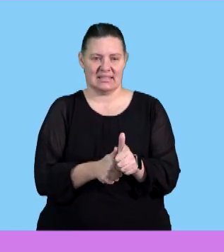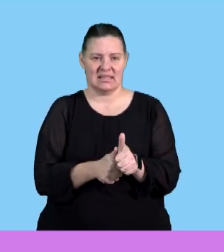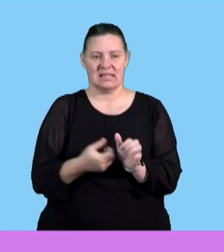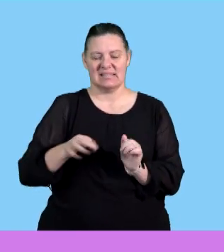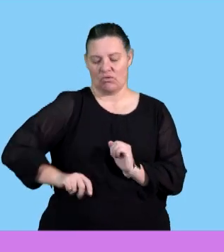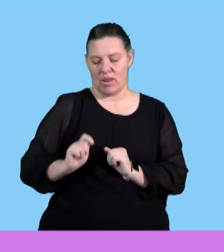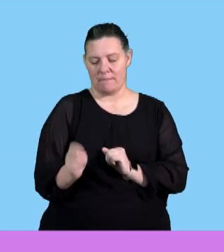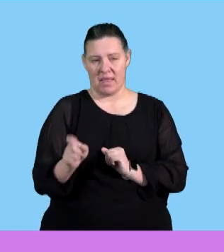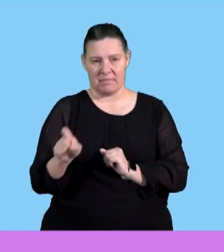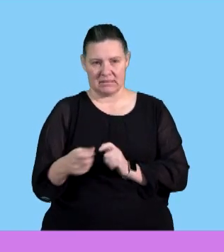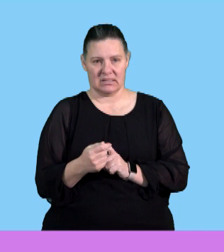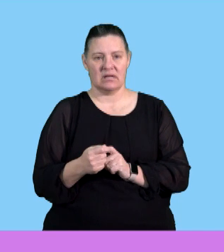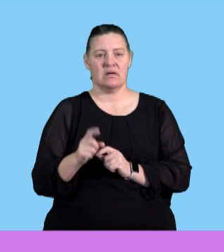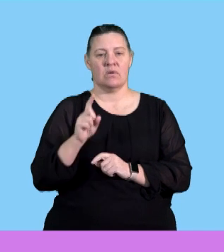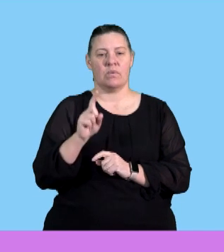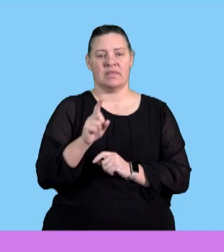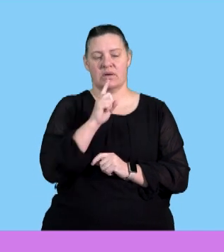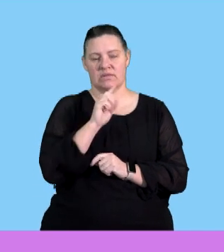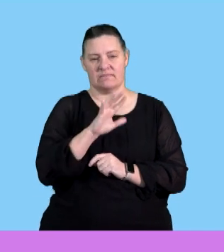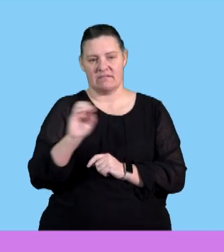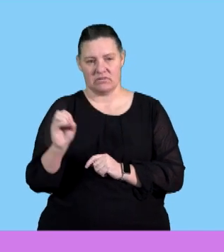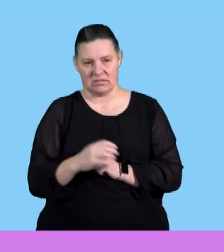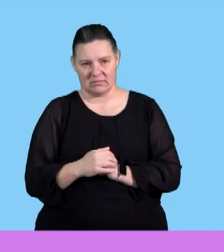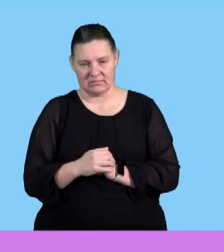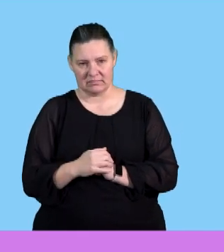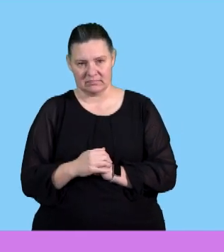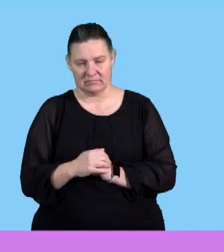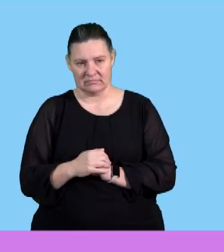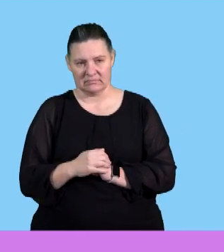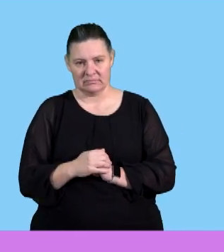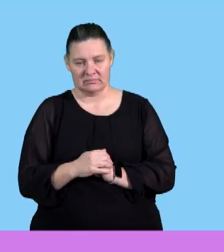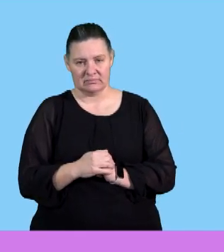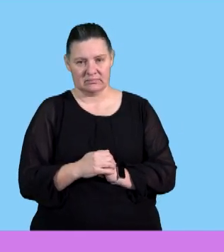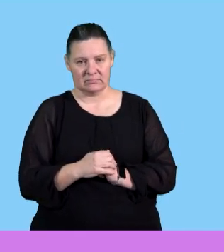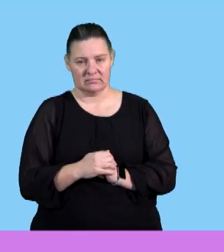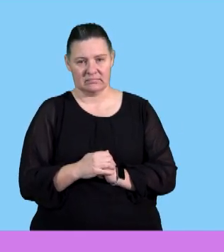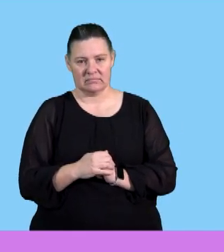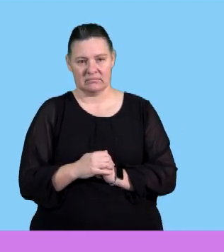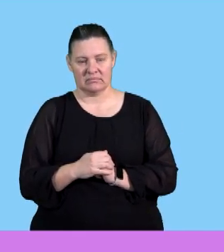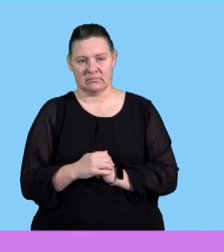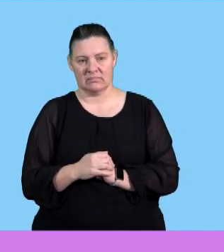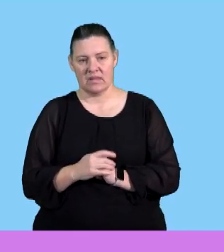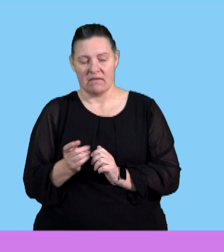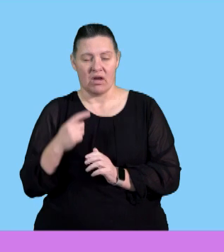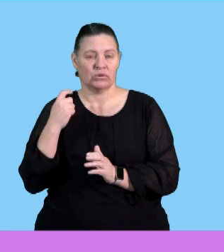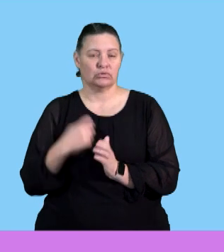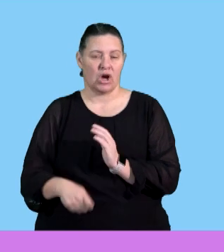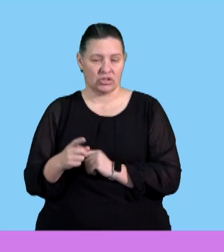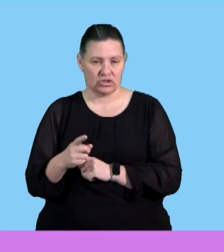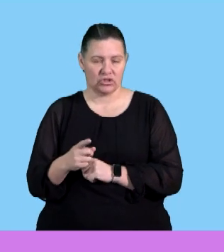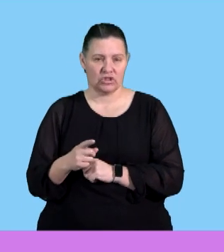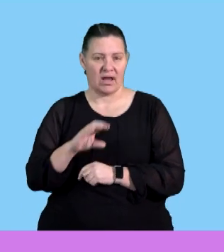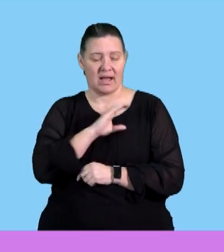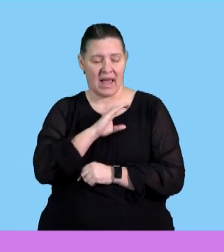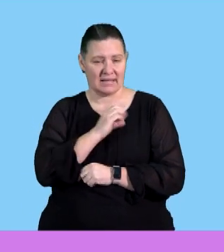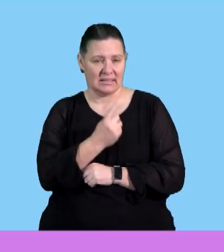a salon assistant and she pays her a salary of 1,500 rand. If she